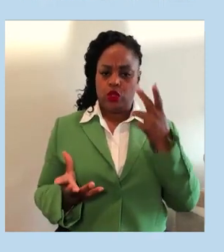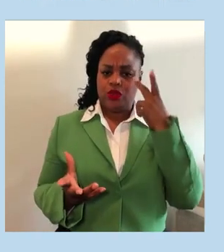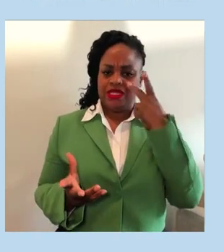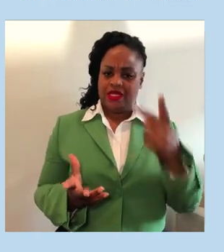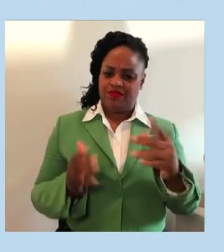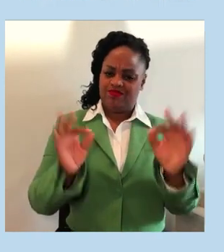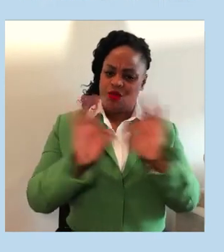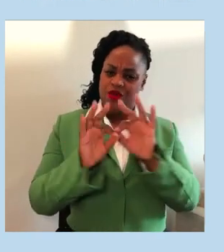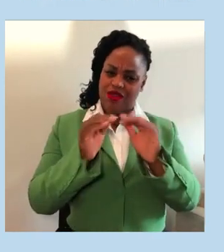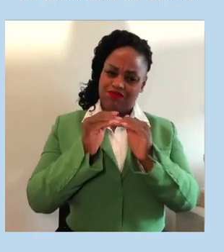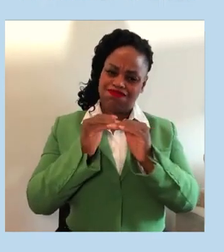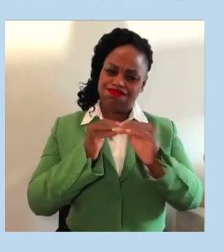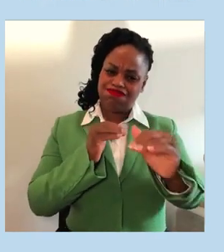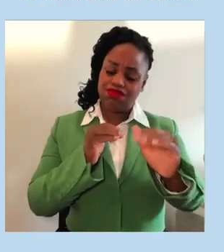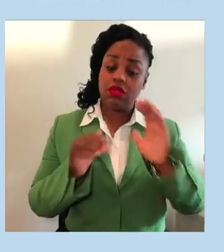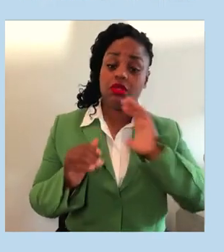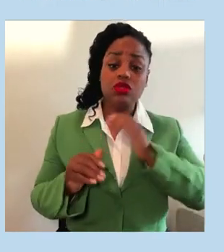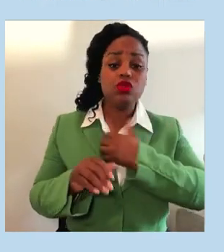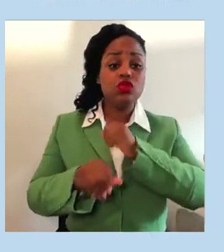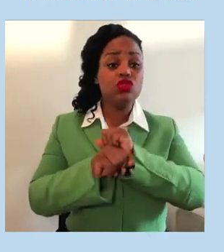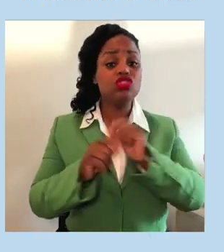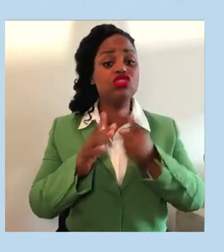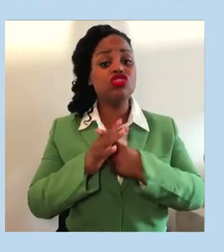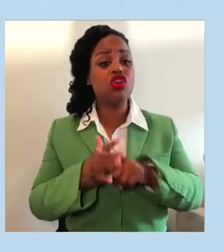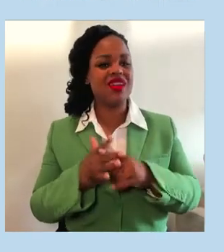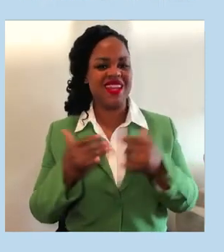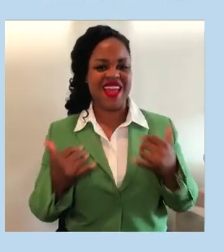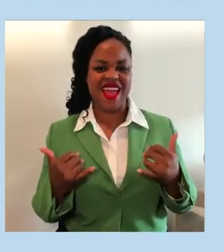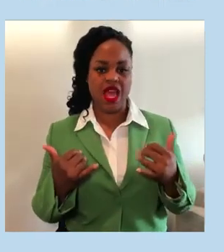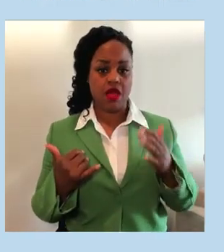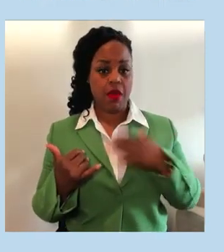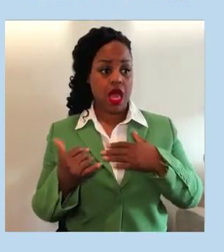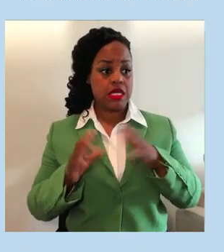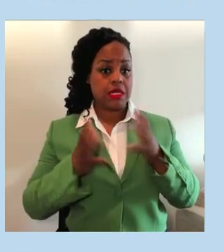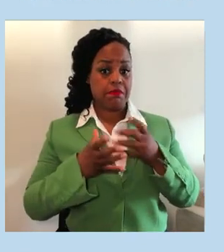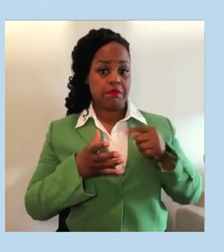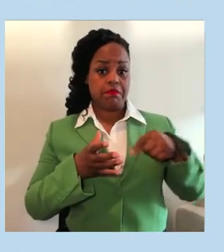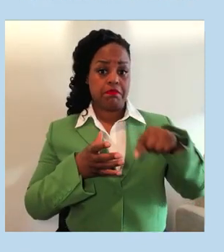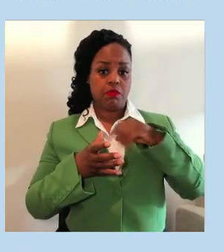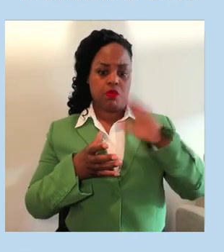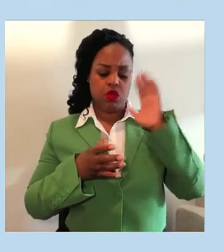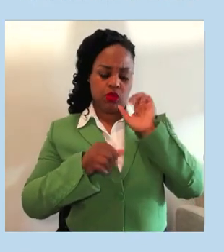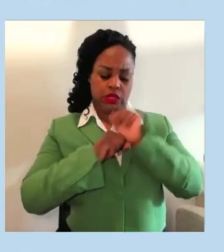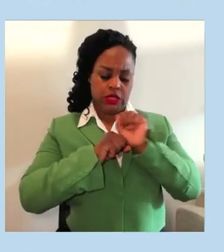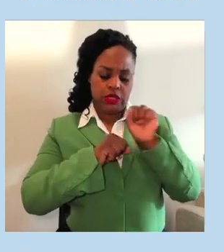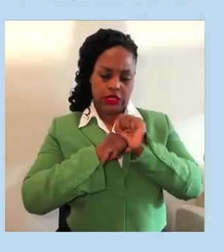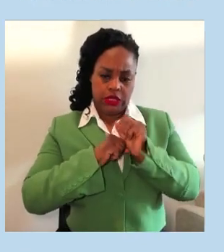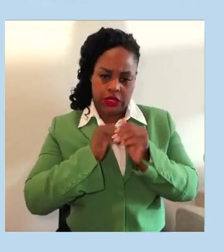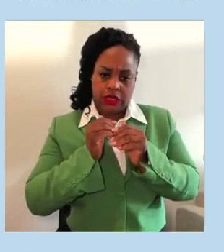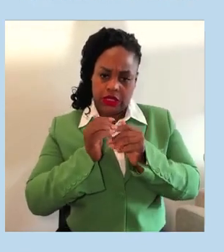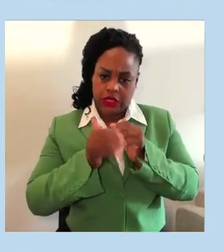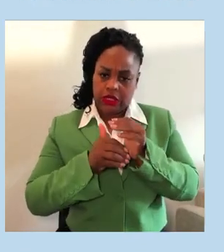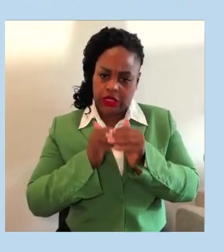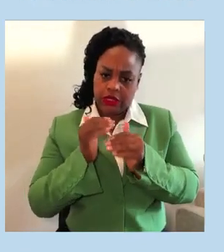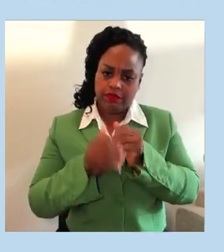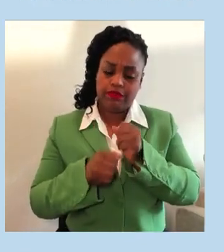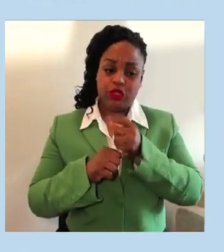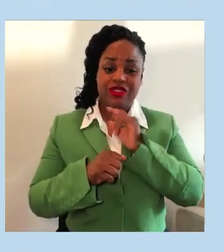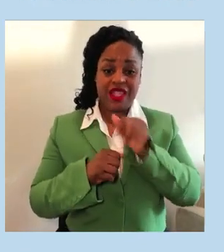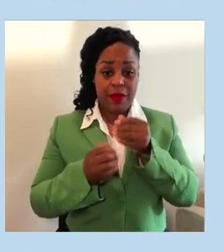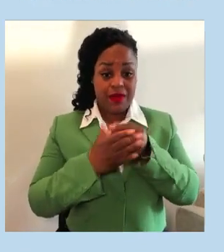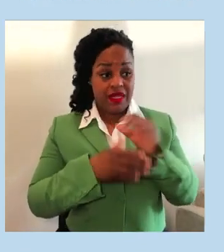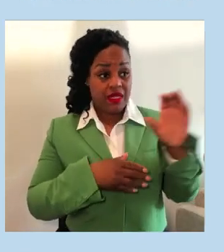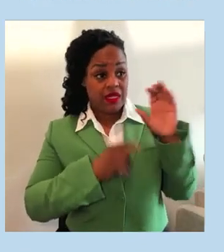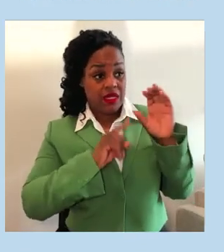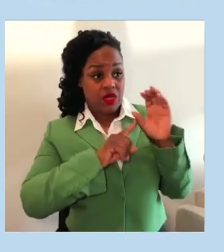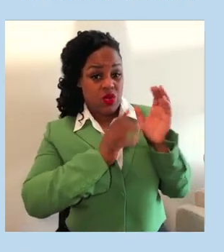Office of Management and Budget will work to make this budget request a reality, working with our partners in Congress. And we will continue our work with the